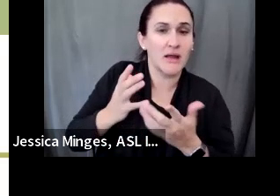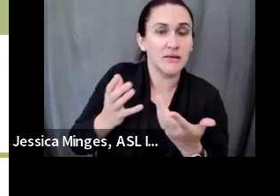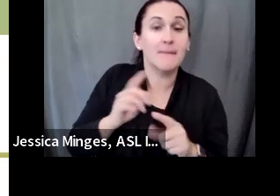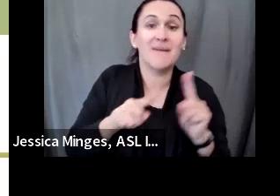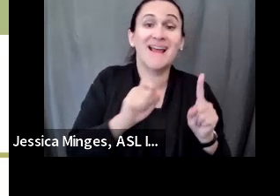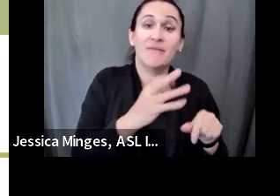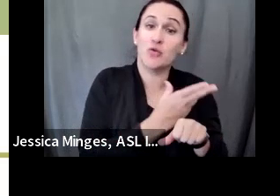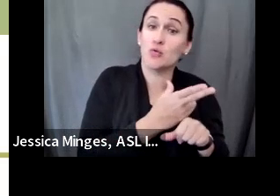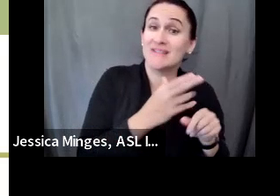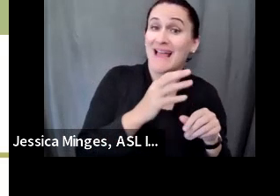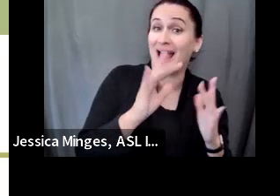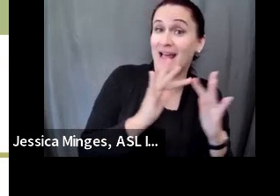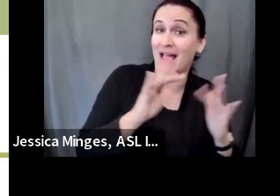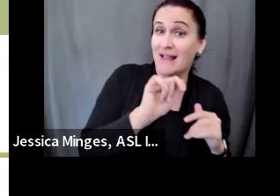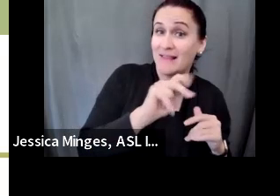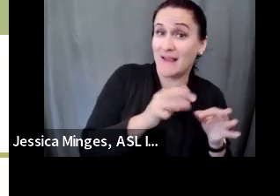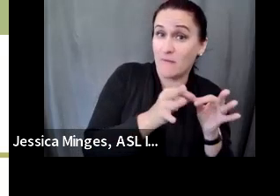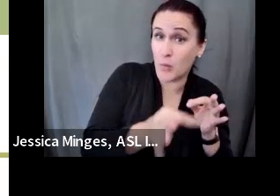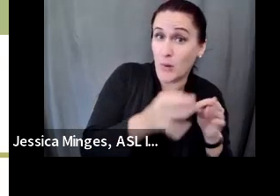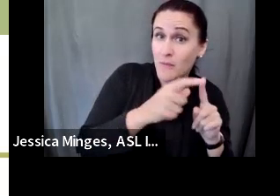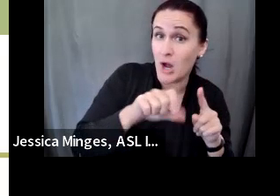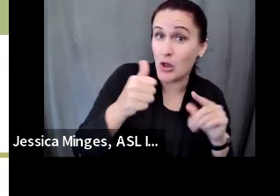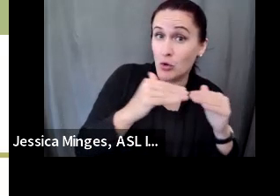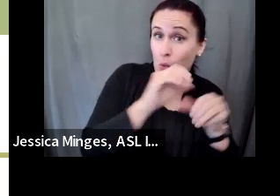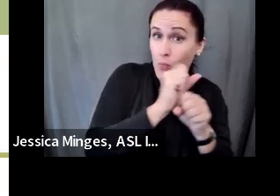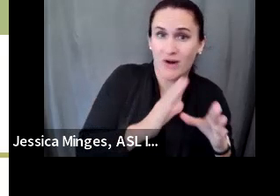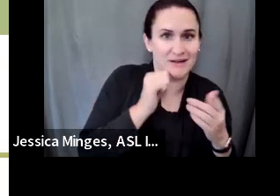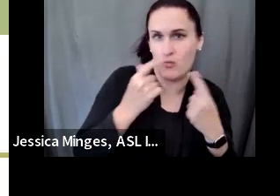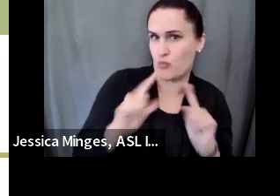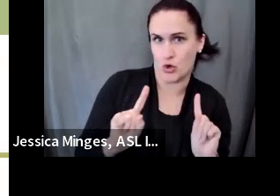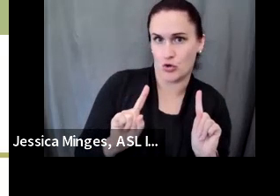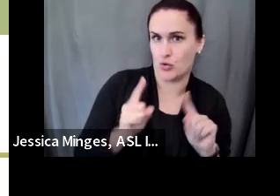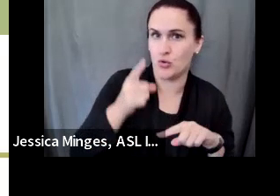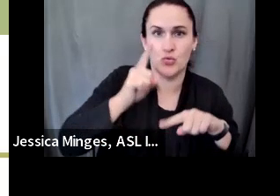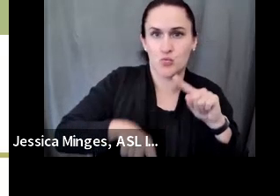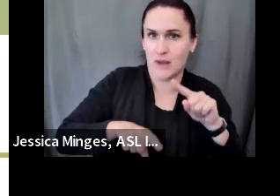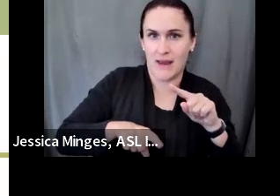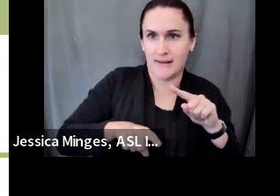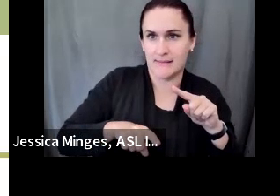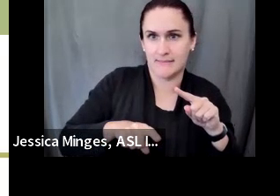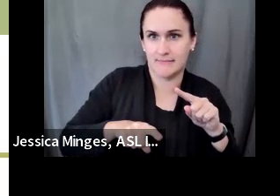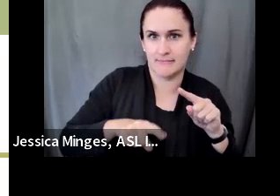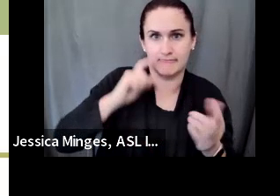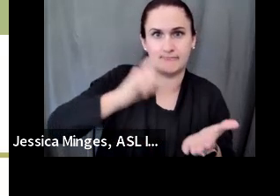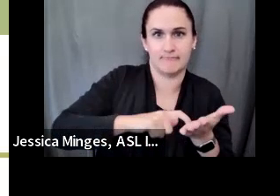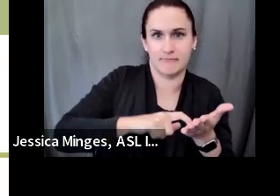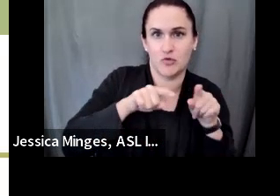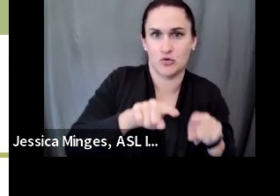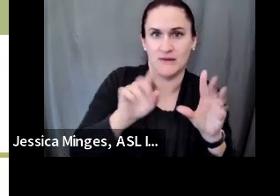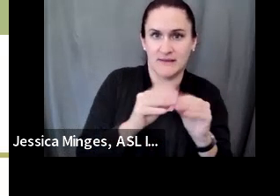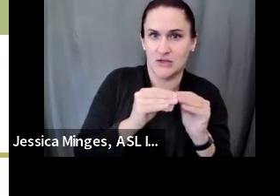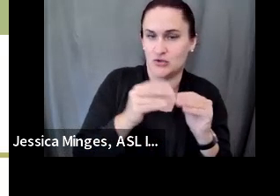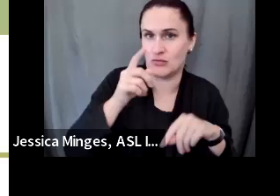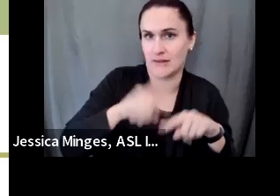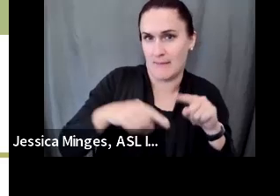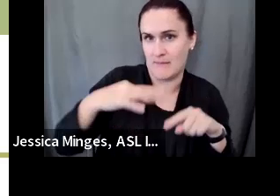link forwarded to you by a coworker, that will not work. We will not be able to recognize you in the session, and you will not